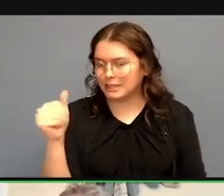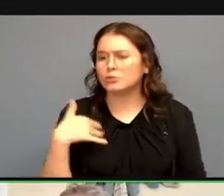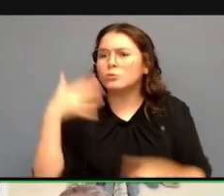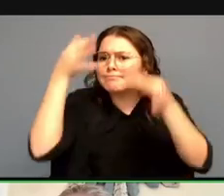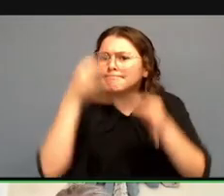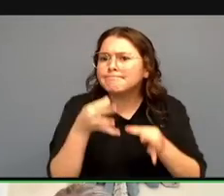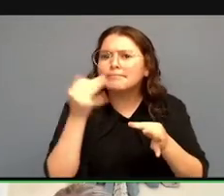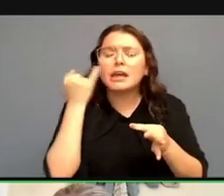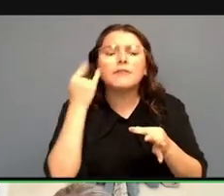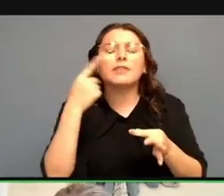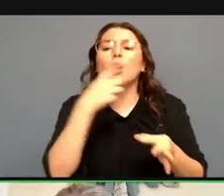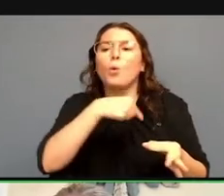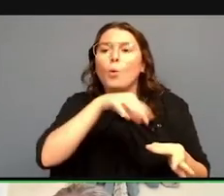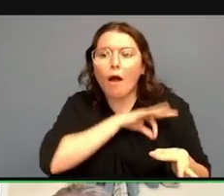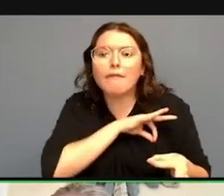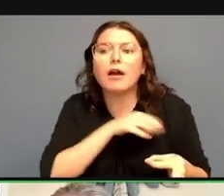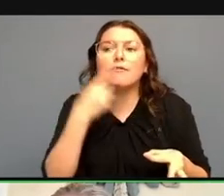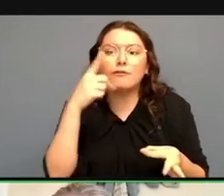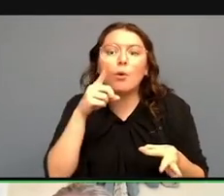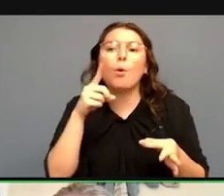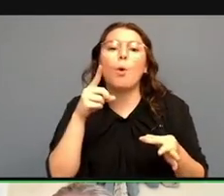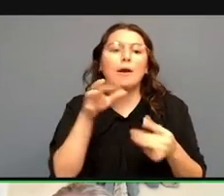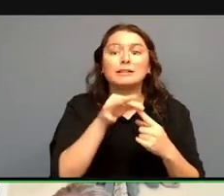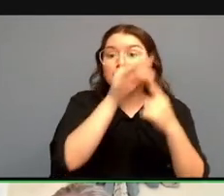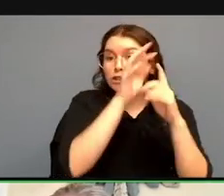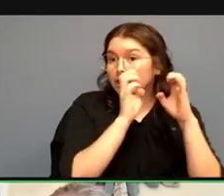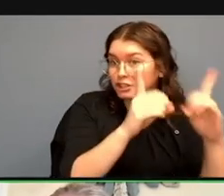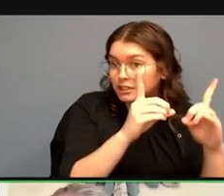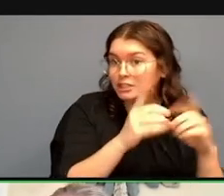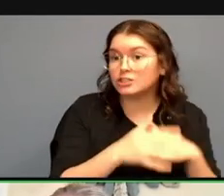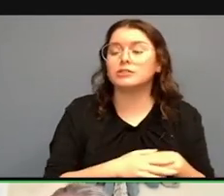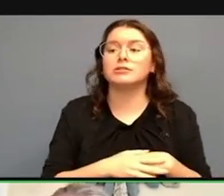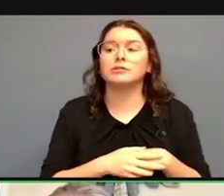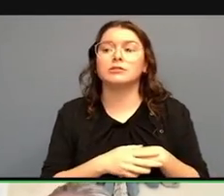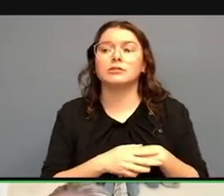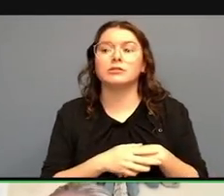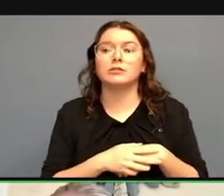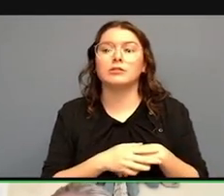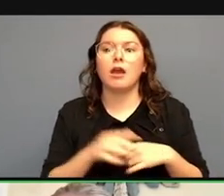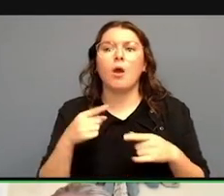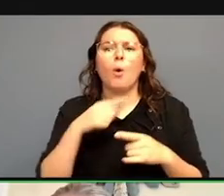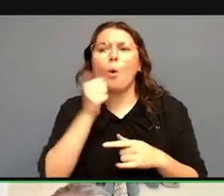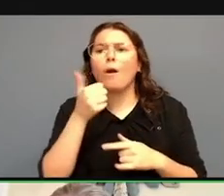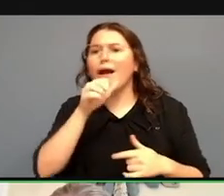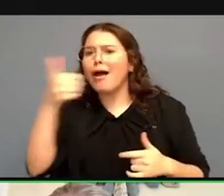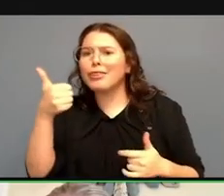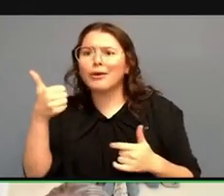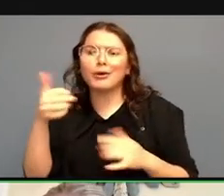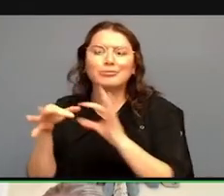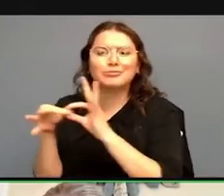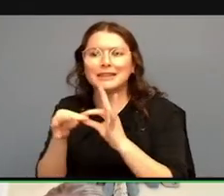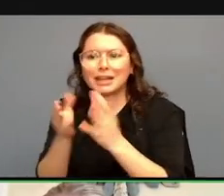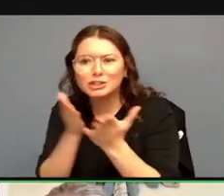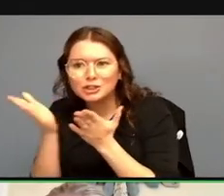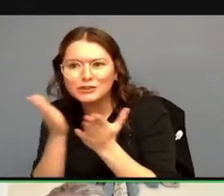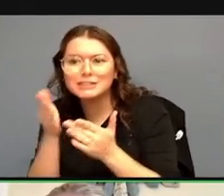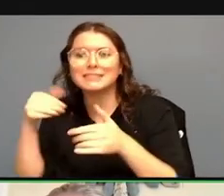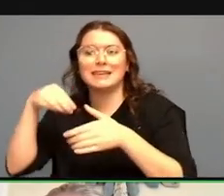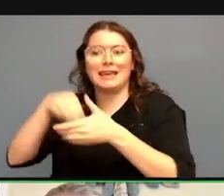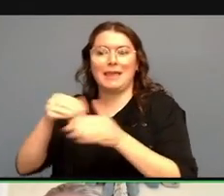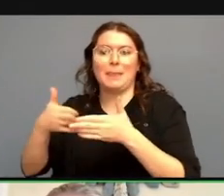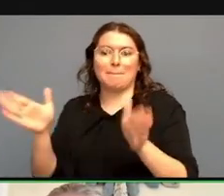if they are eligible for special education and related services in the public school